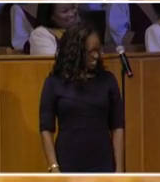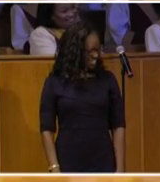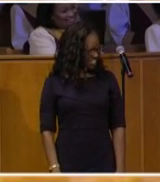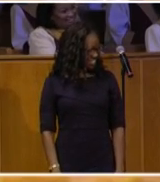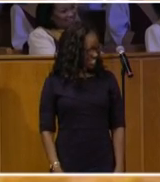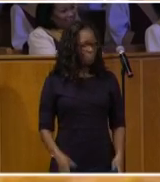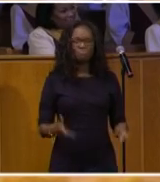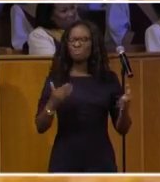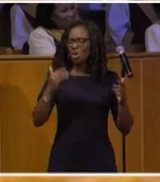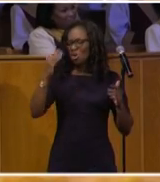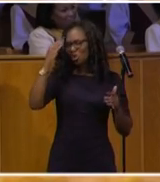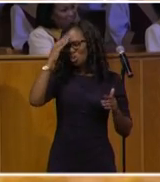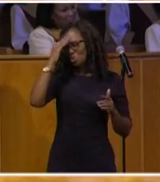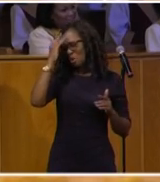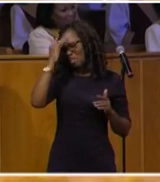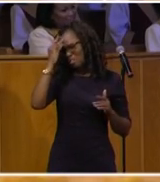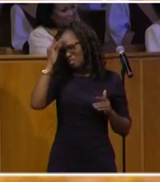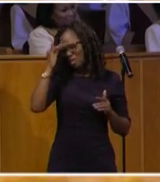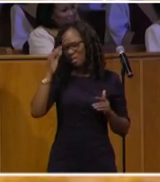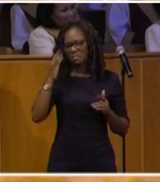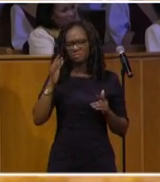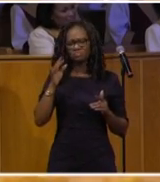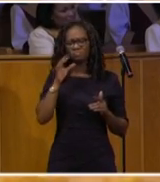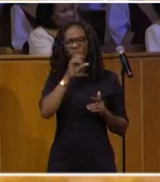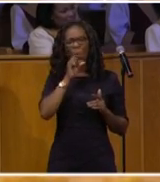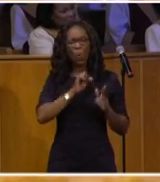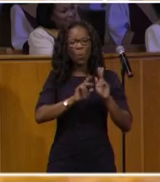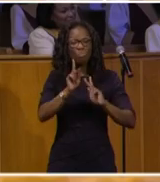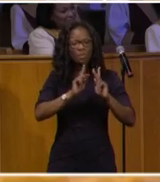You know, I thought about old people in church.